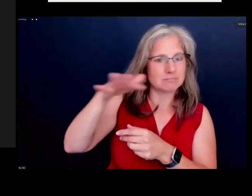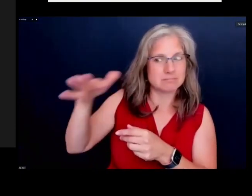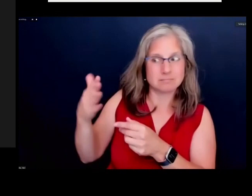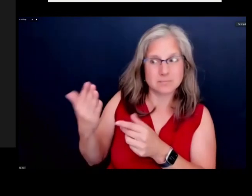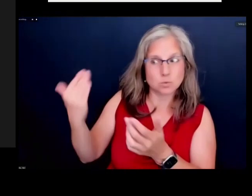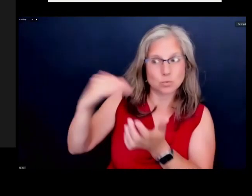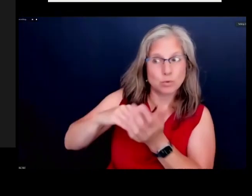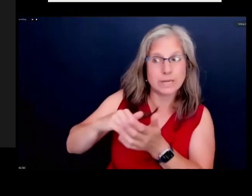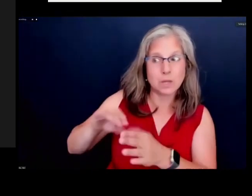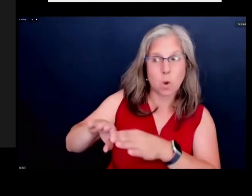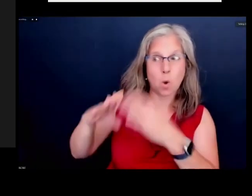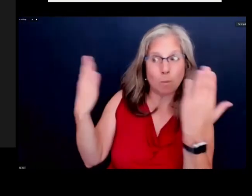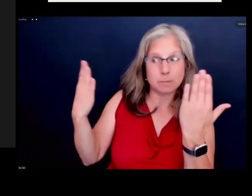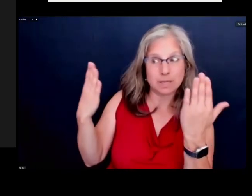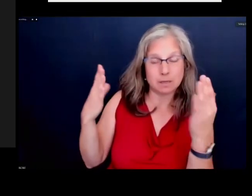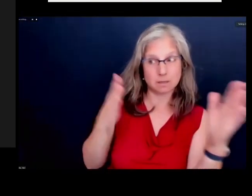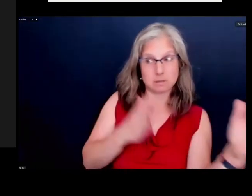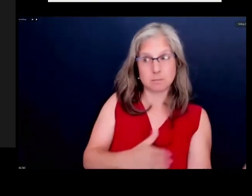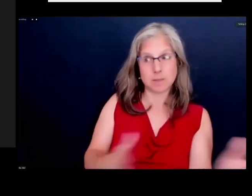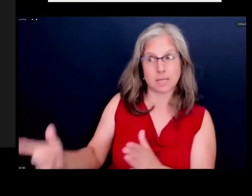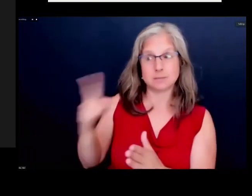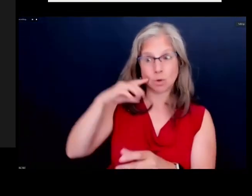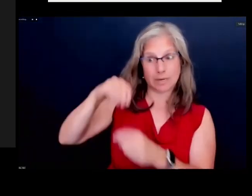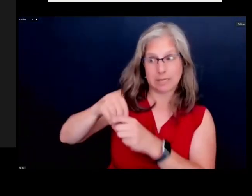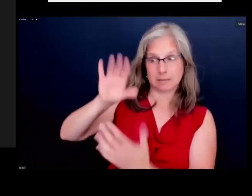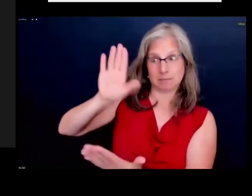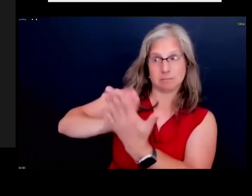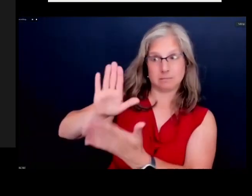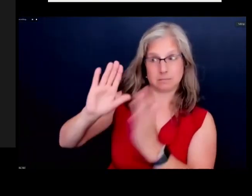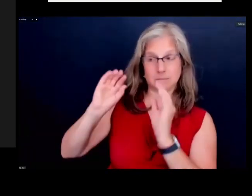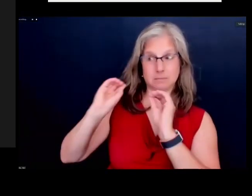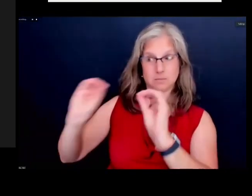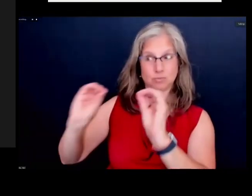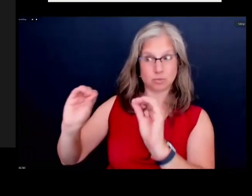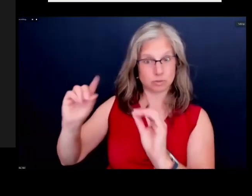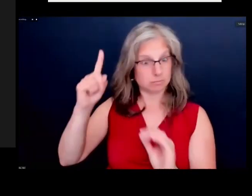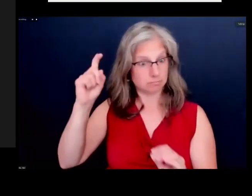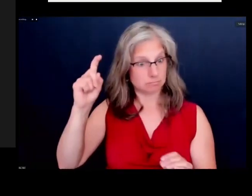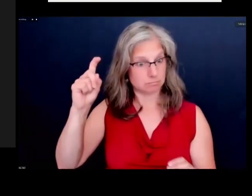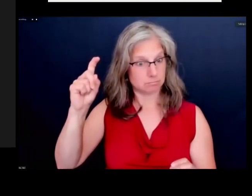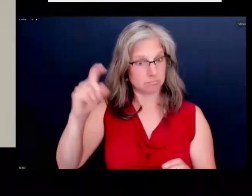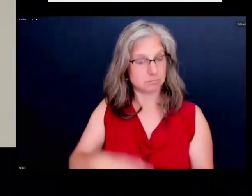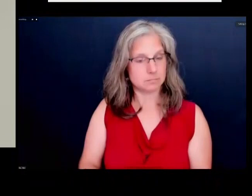in the area's reopening plans for in-person instruction?